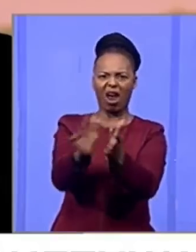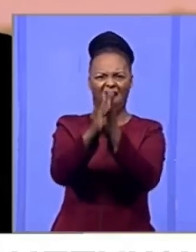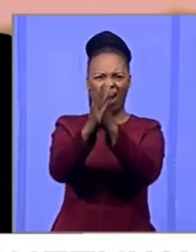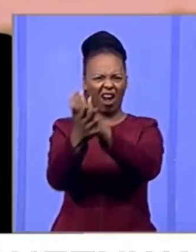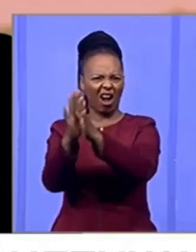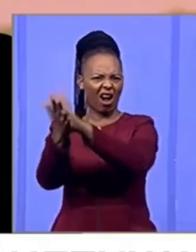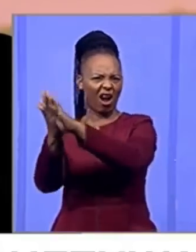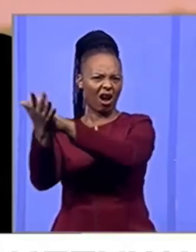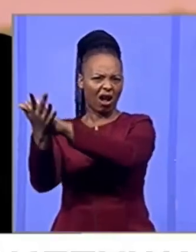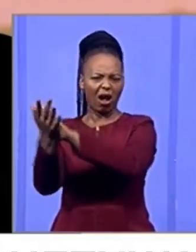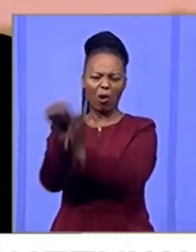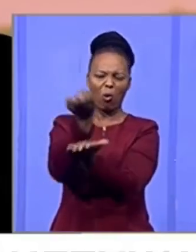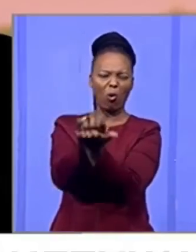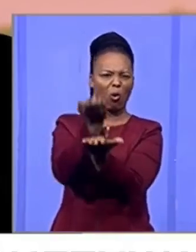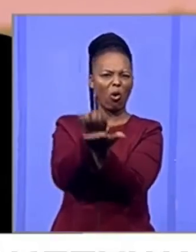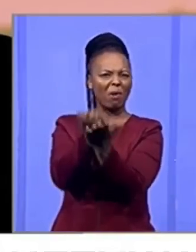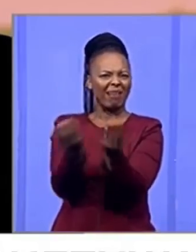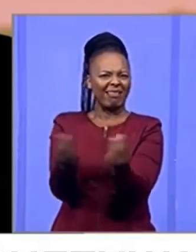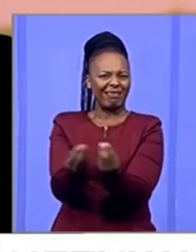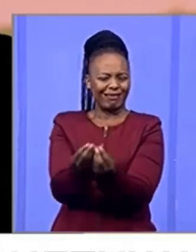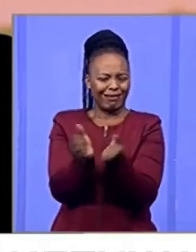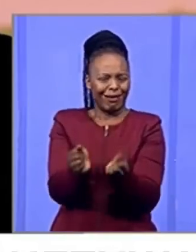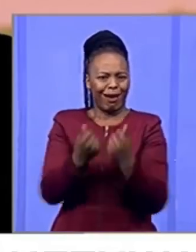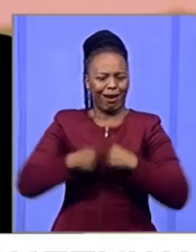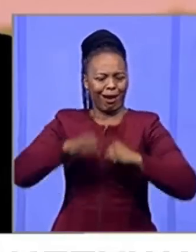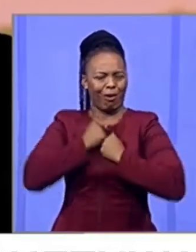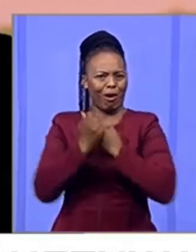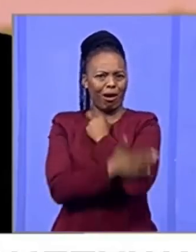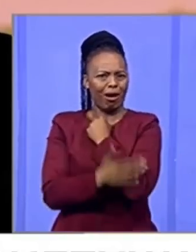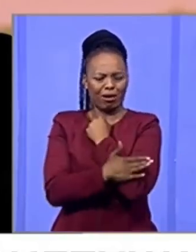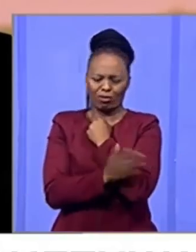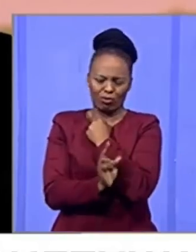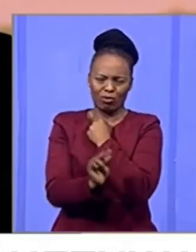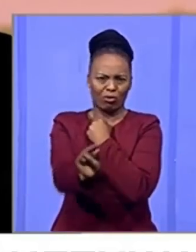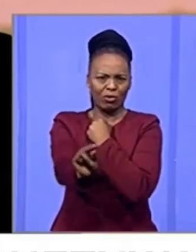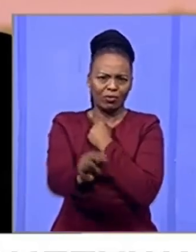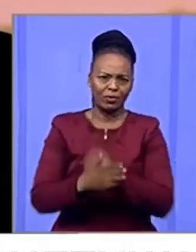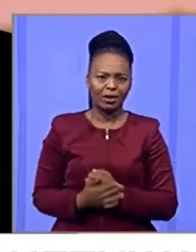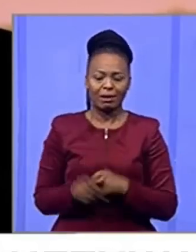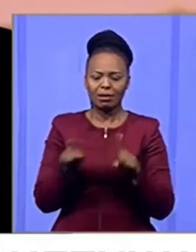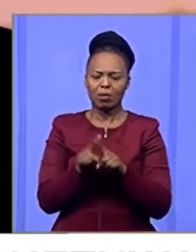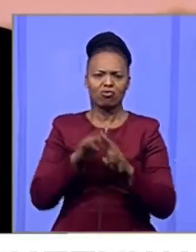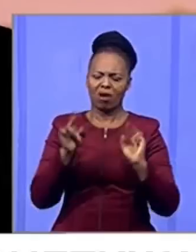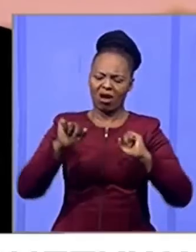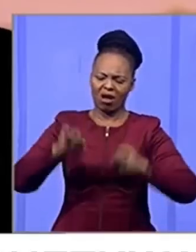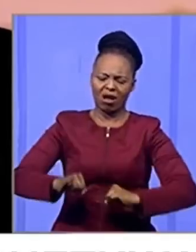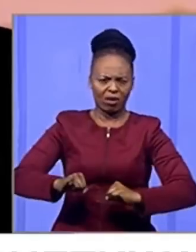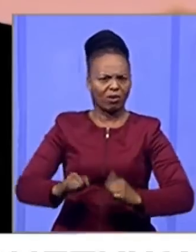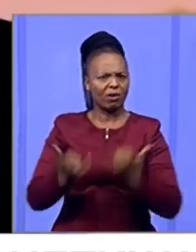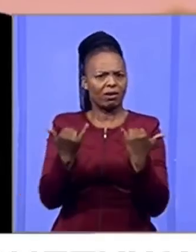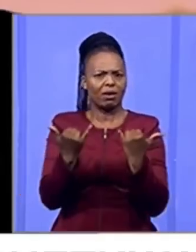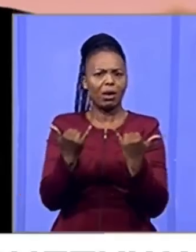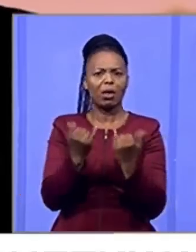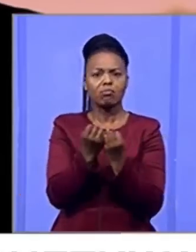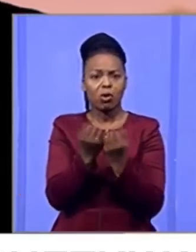destroying the economic assets of our country. We will not allow those